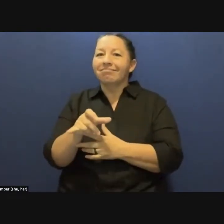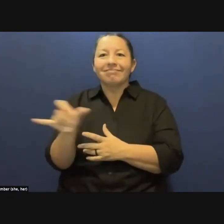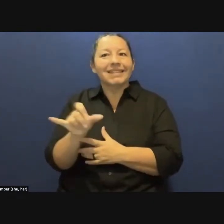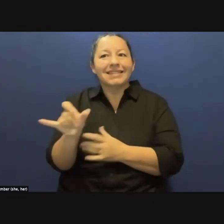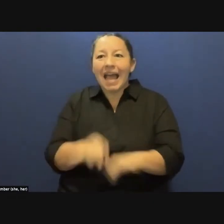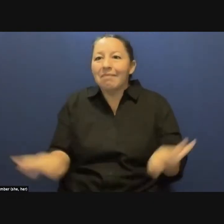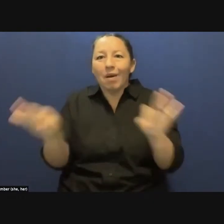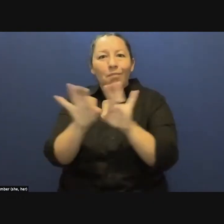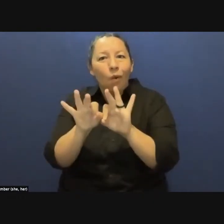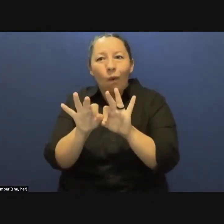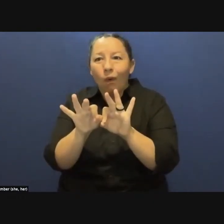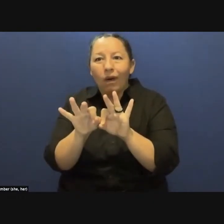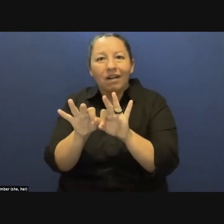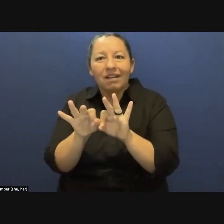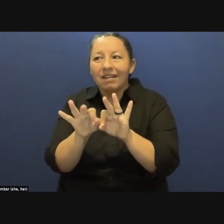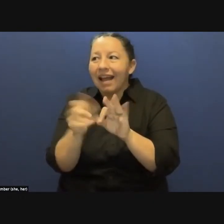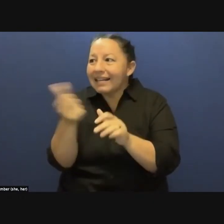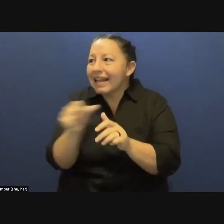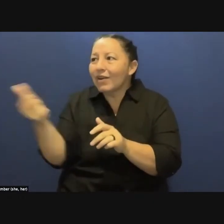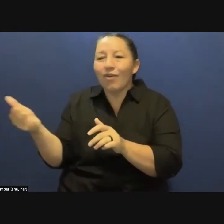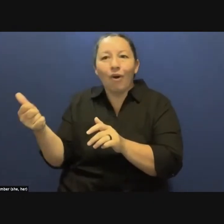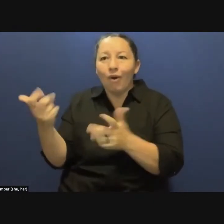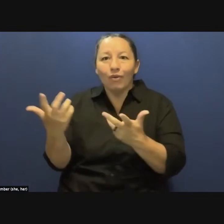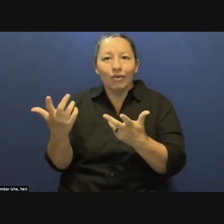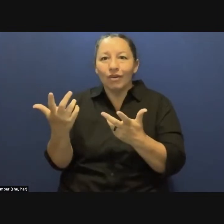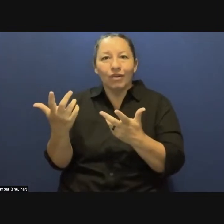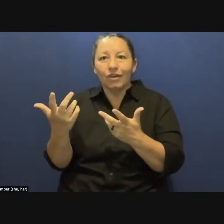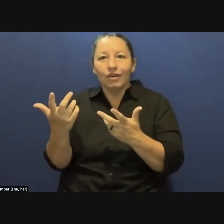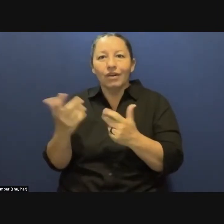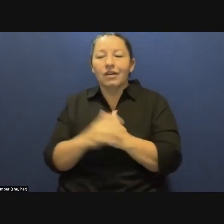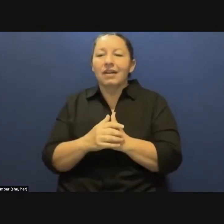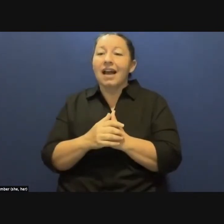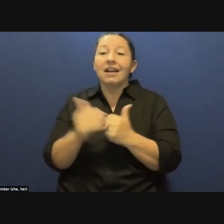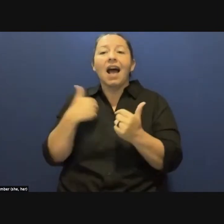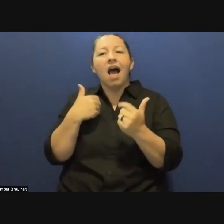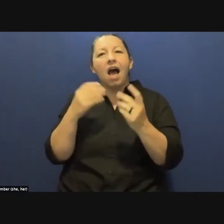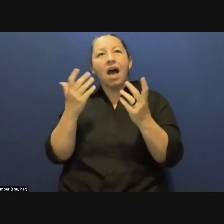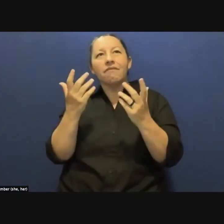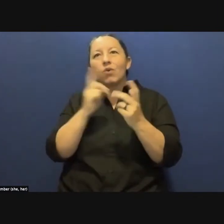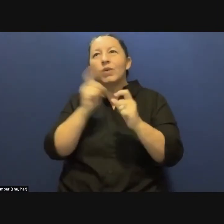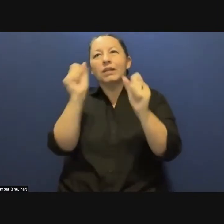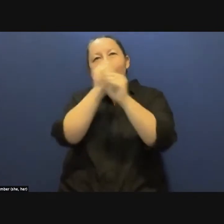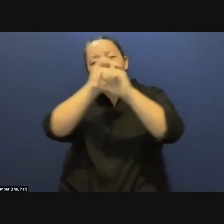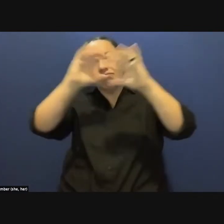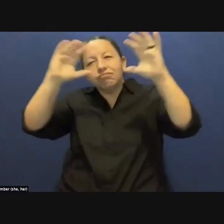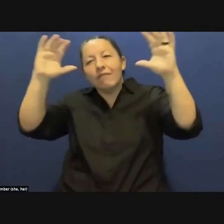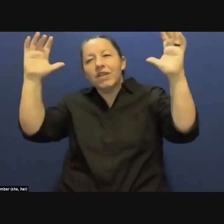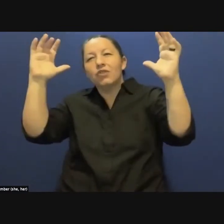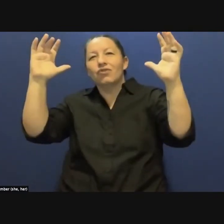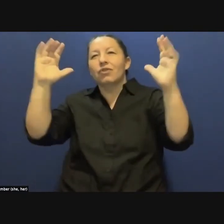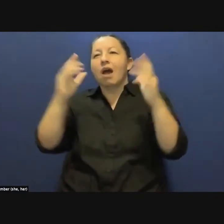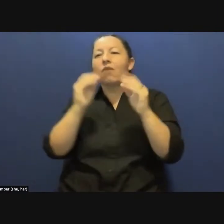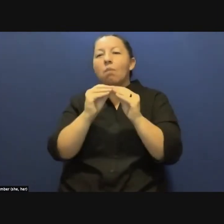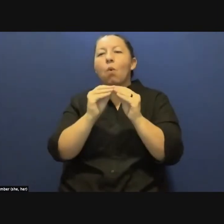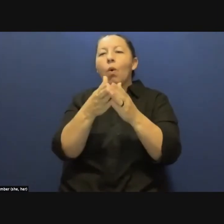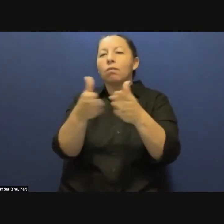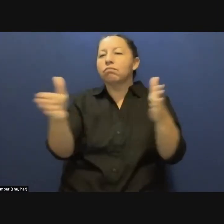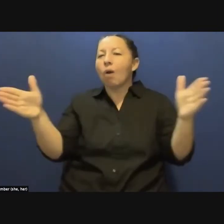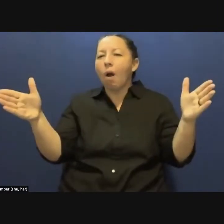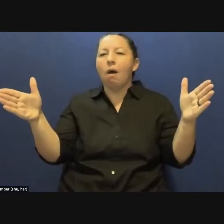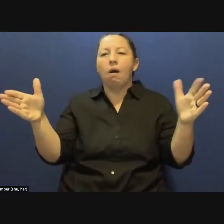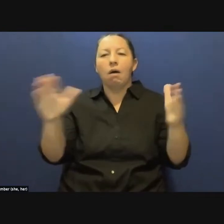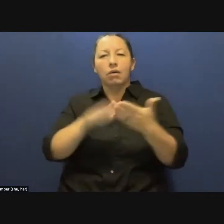else we're doing. And I have a vision for a broader community that we can all work together to help